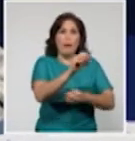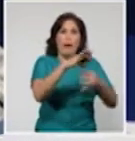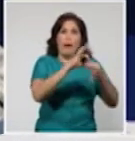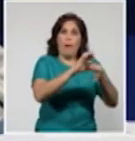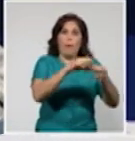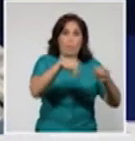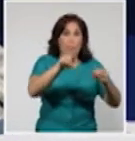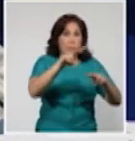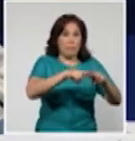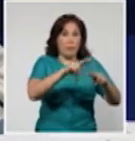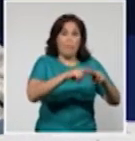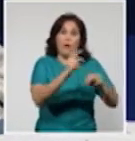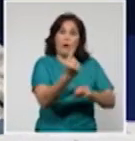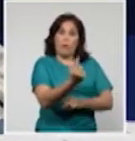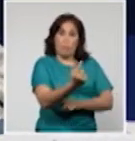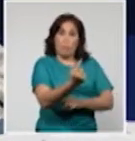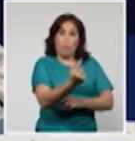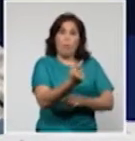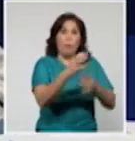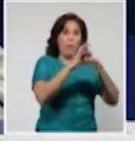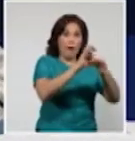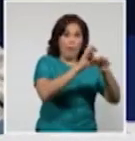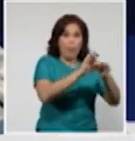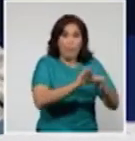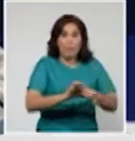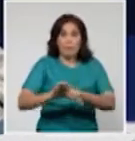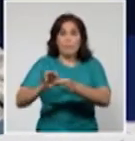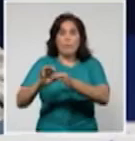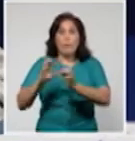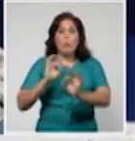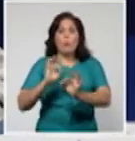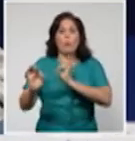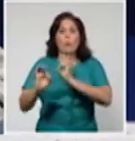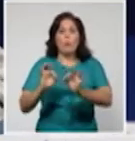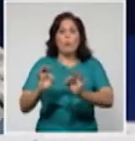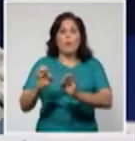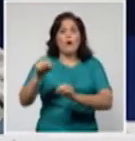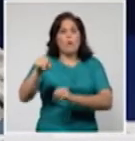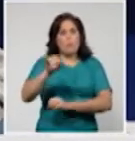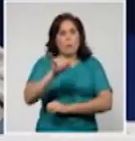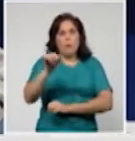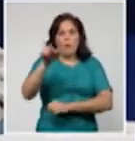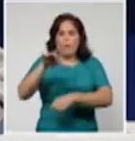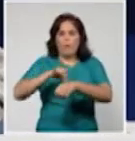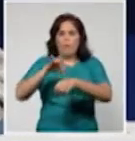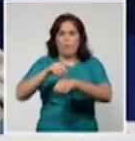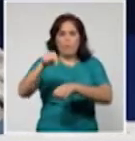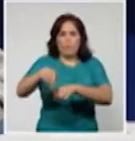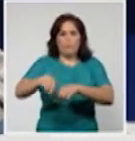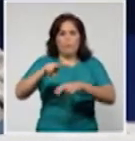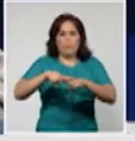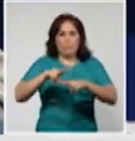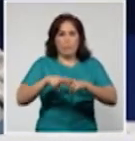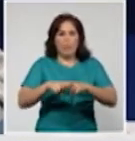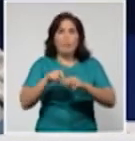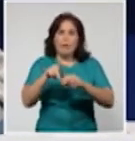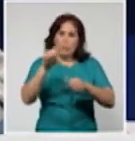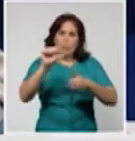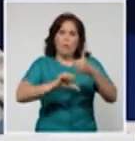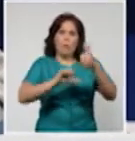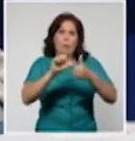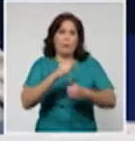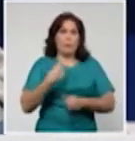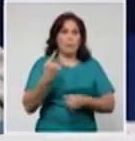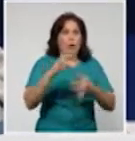as cases have risen. Yesterday, 3 patients joined the group of those reported as serious, 2